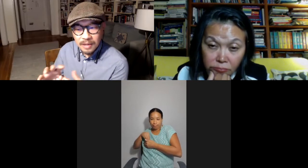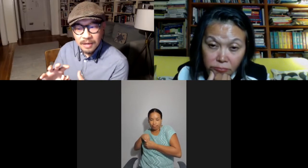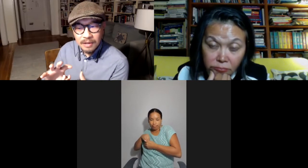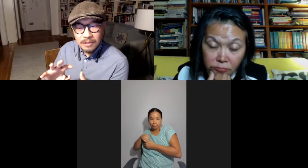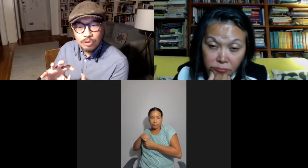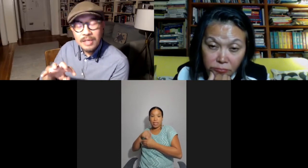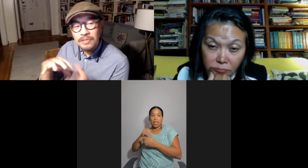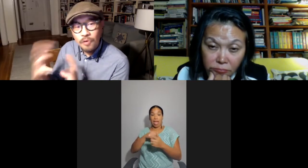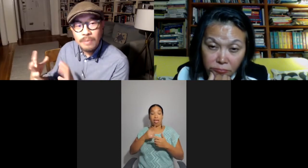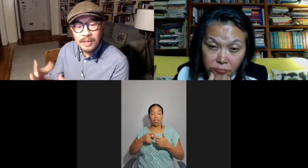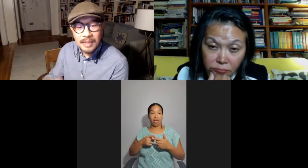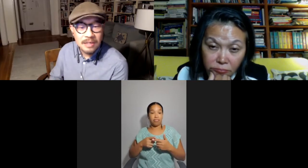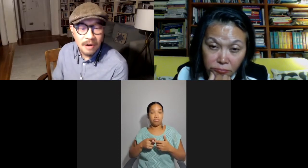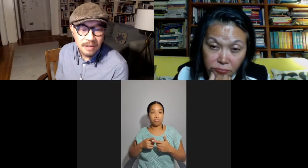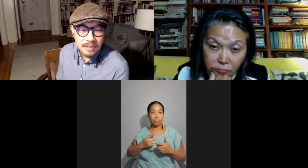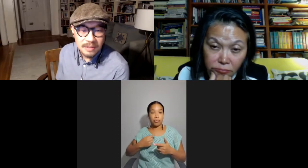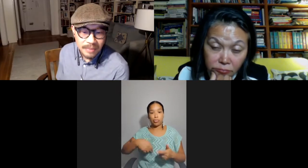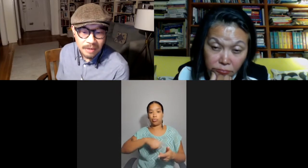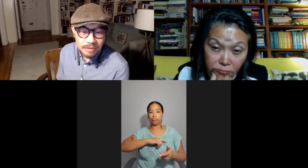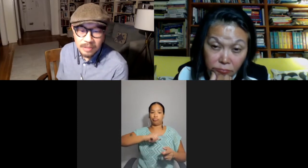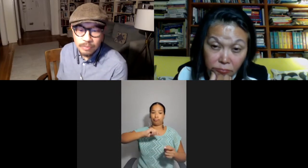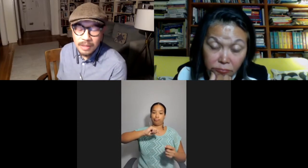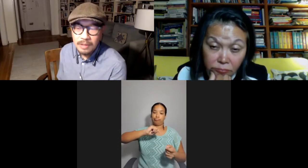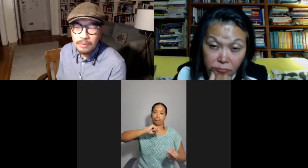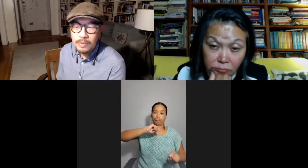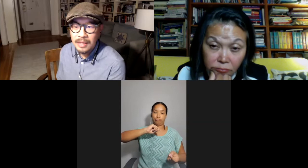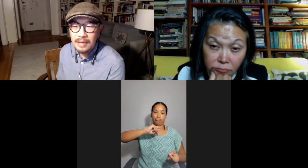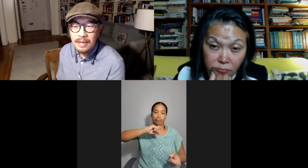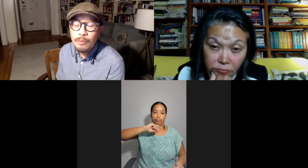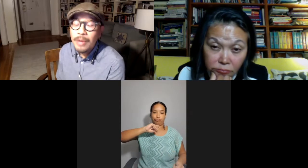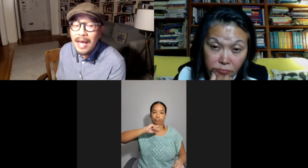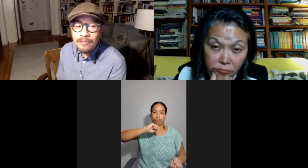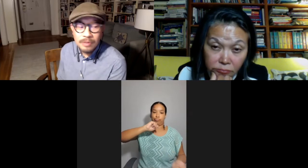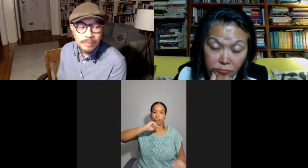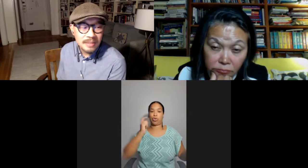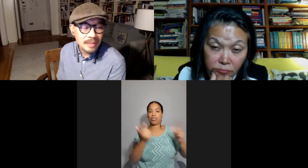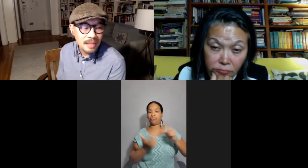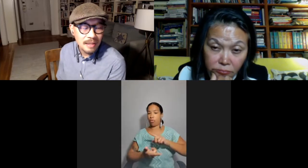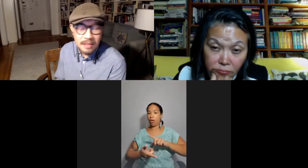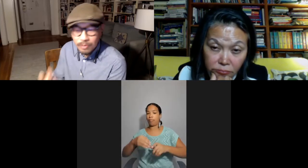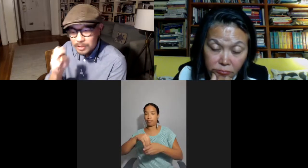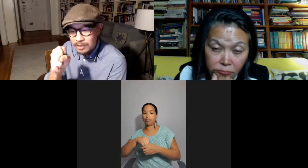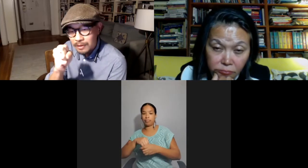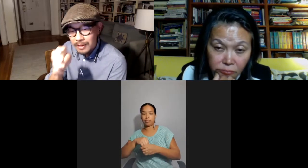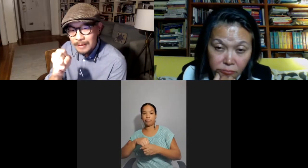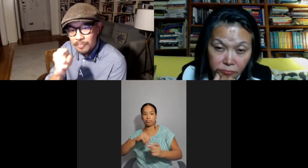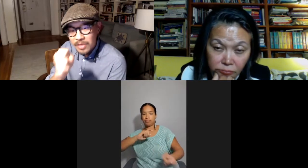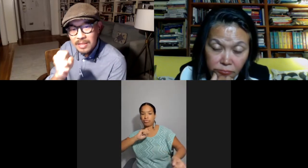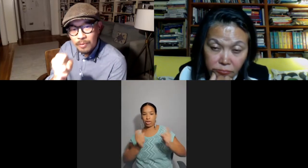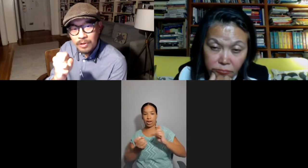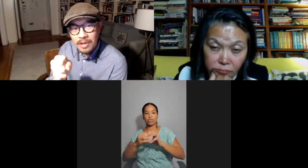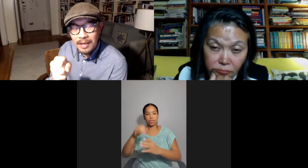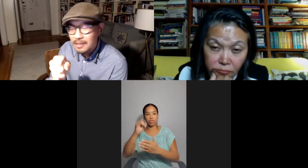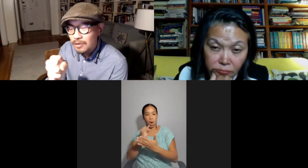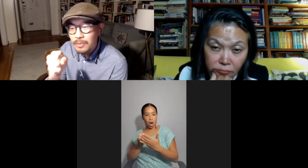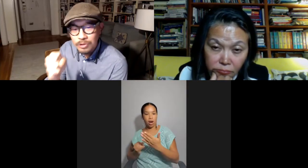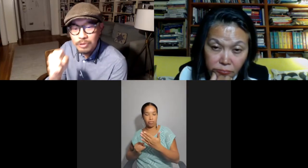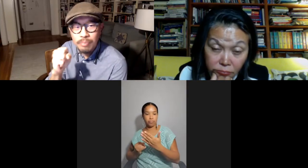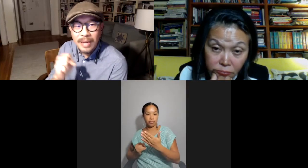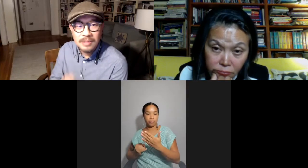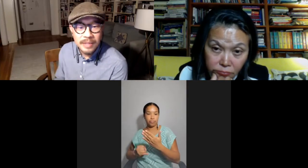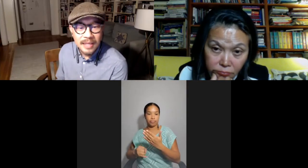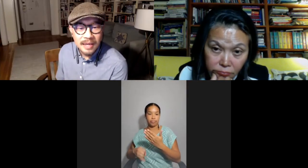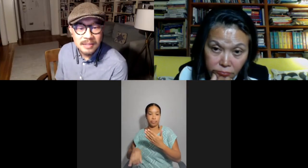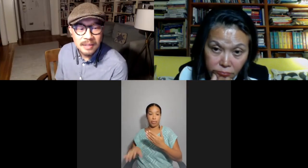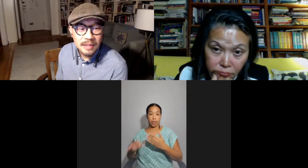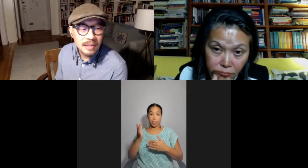we transform it into art somehow. And we have to, because the original thing that we're looking at, it's almost too